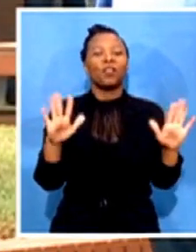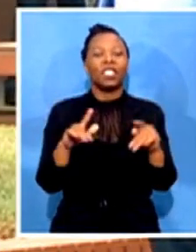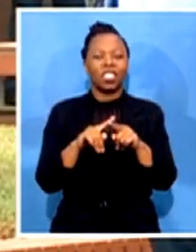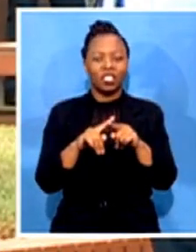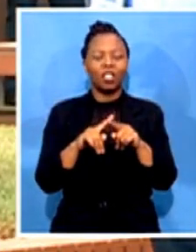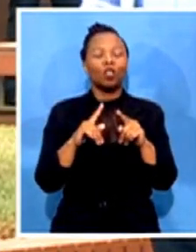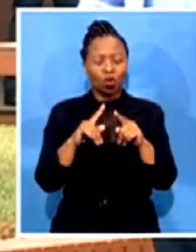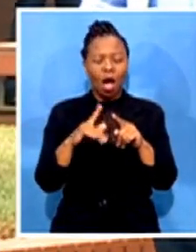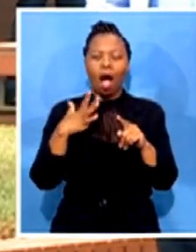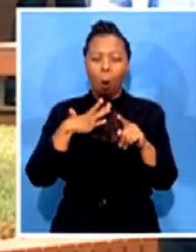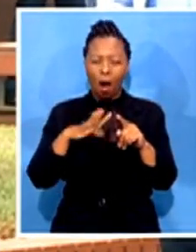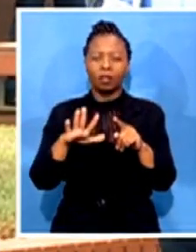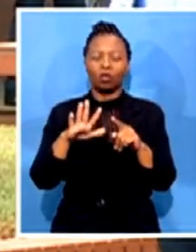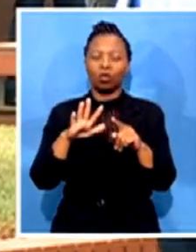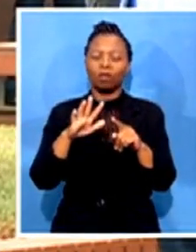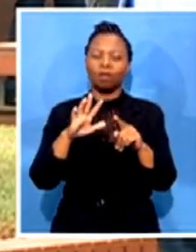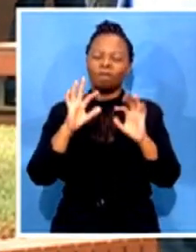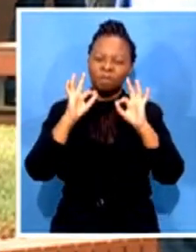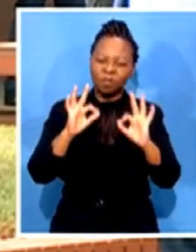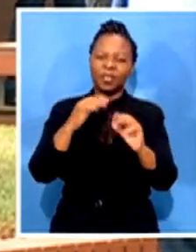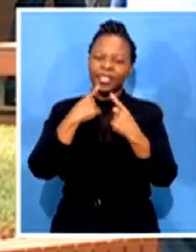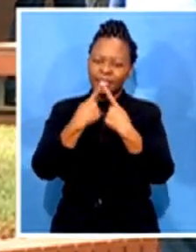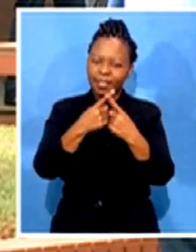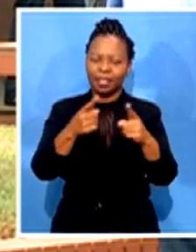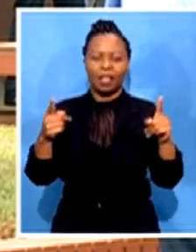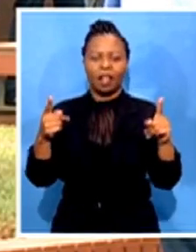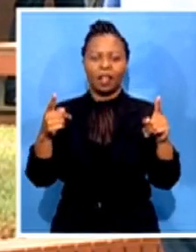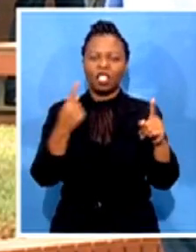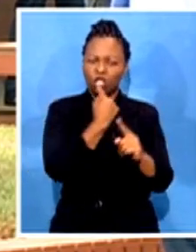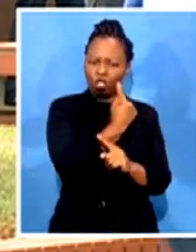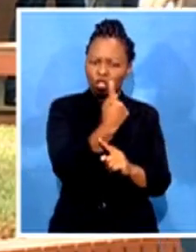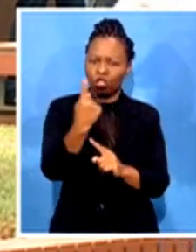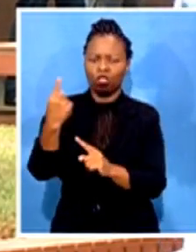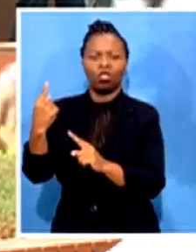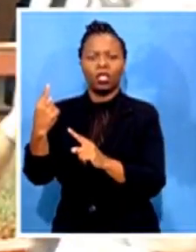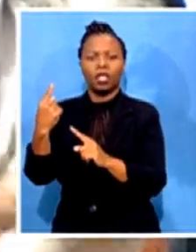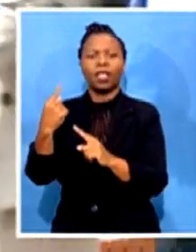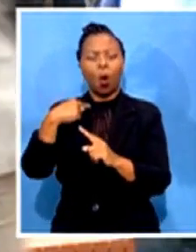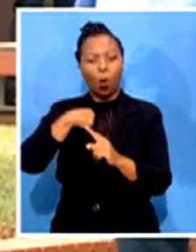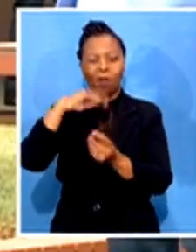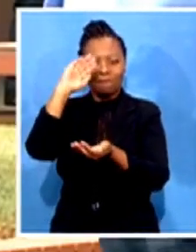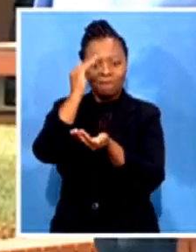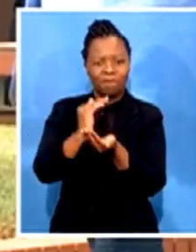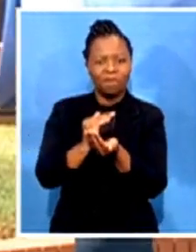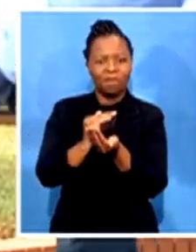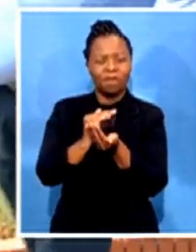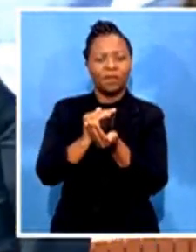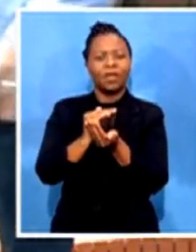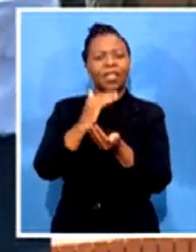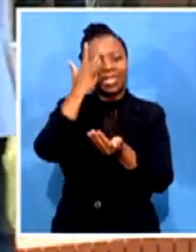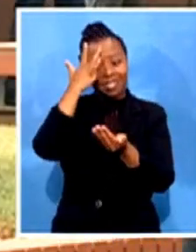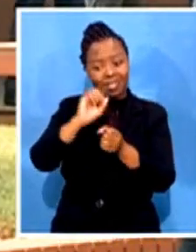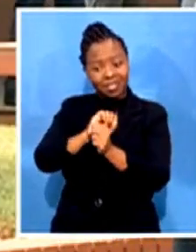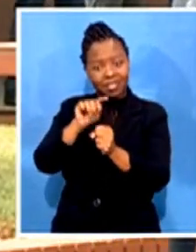ukuthi sehlise sinqande ukubhebhetheka kwalesifo. Kusiphatha kabi ukuthi sibona abantu